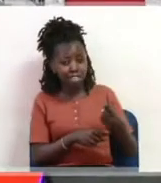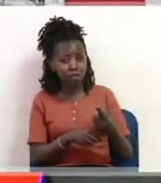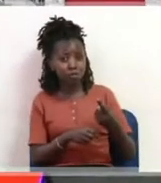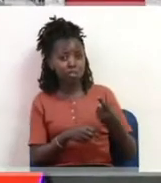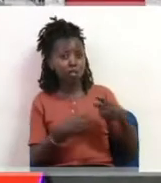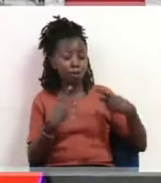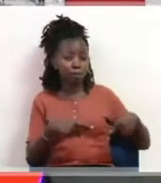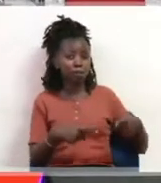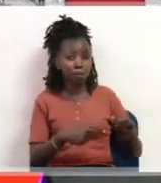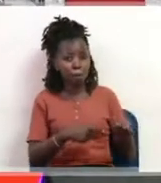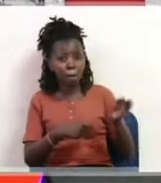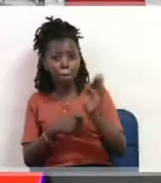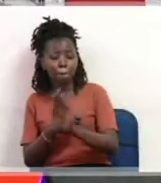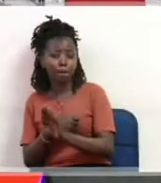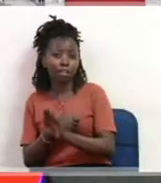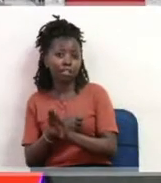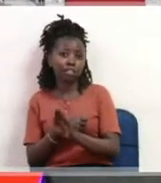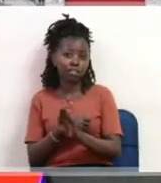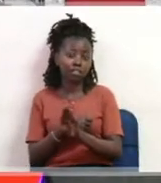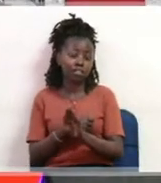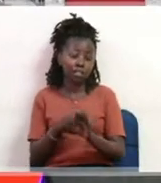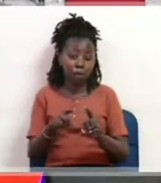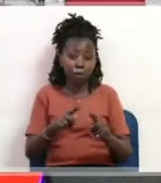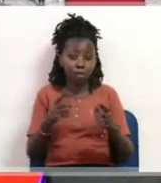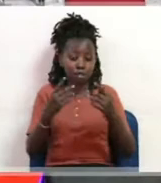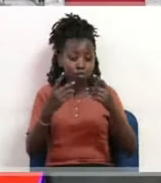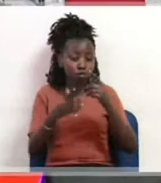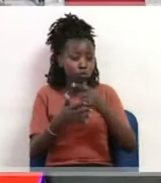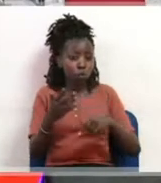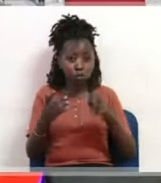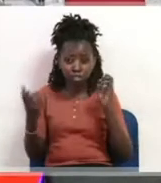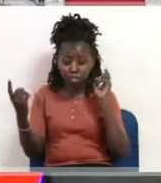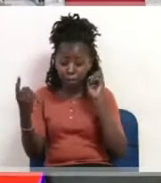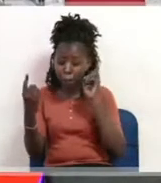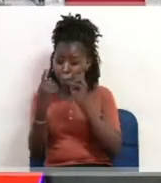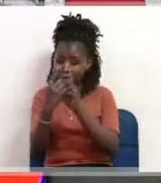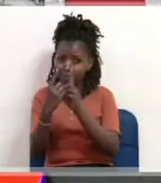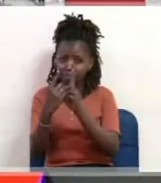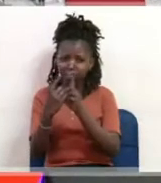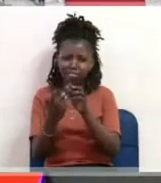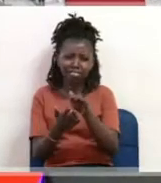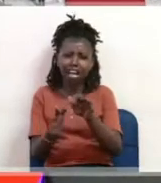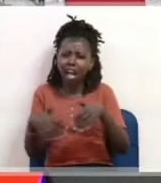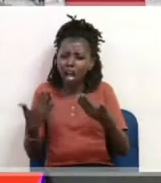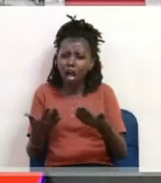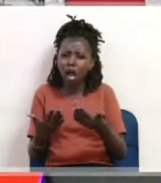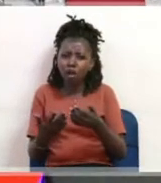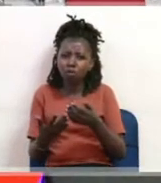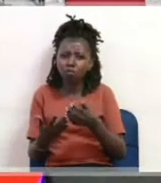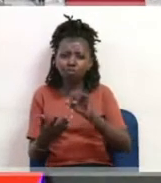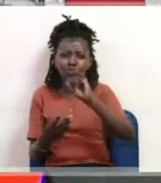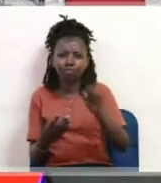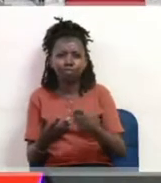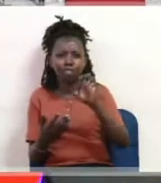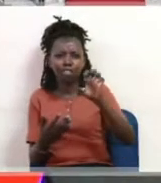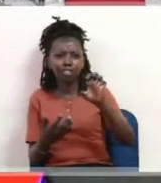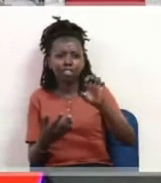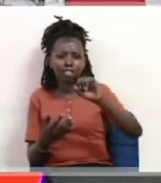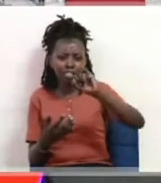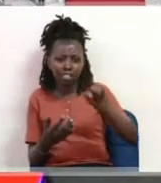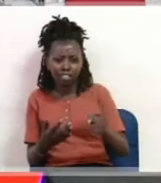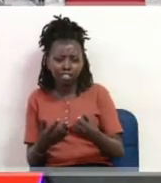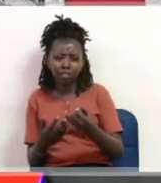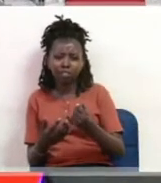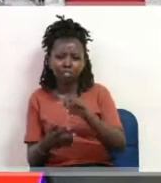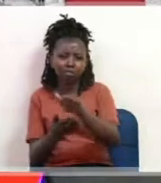and what meets their eyes is the destruction of Jerusalem and the temple that is in